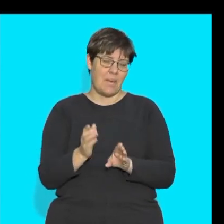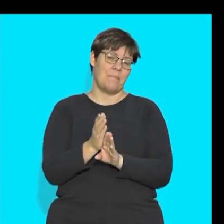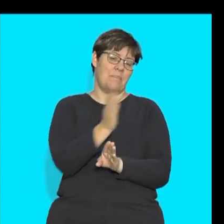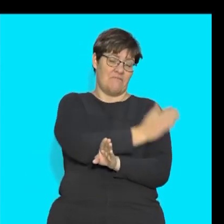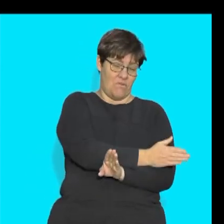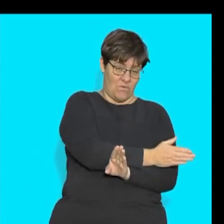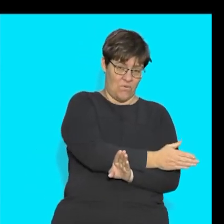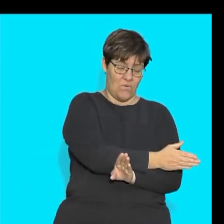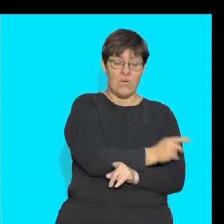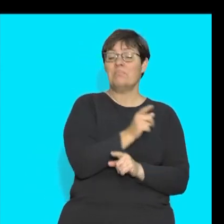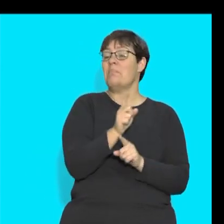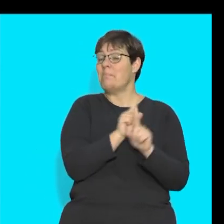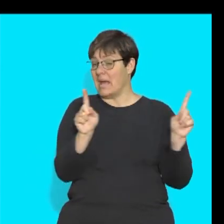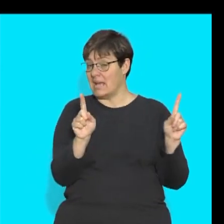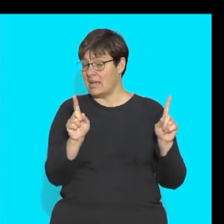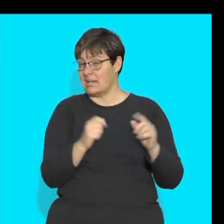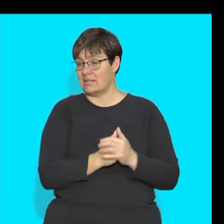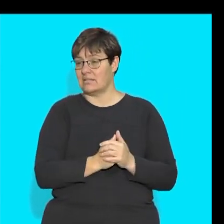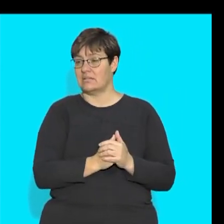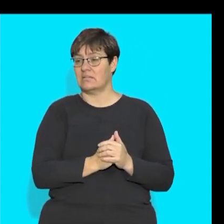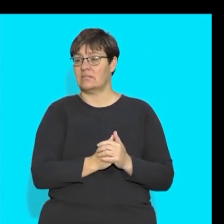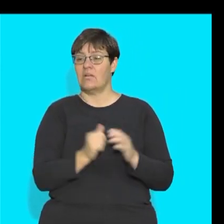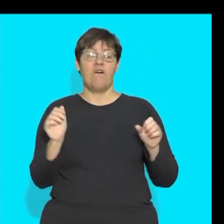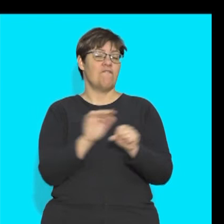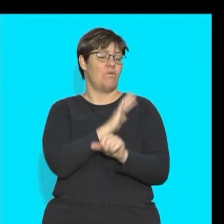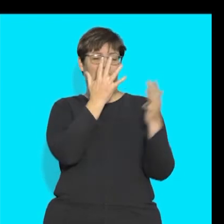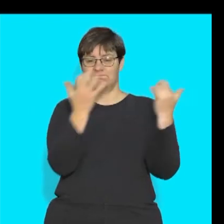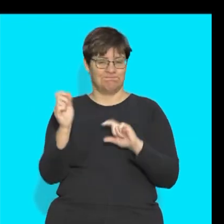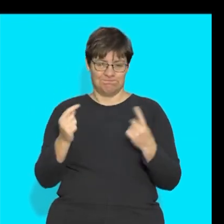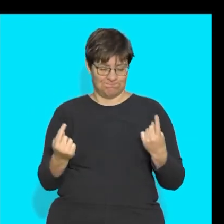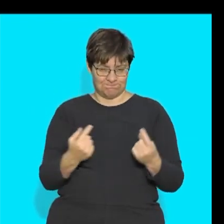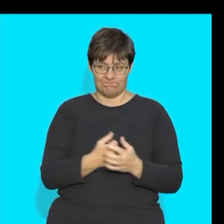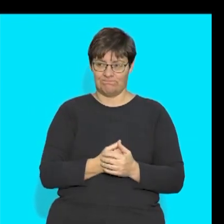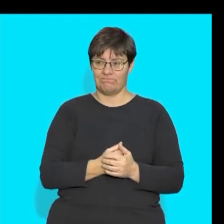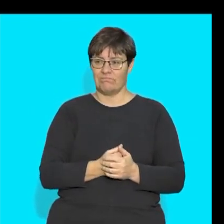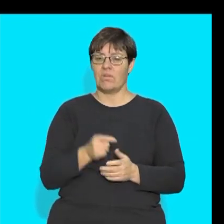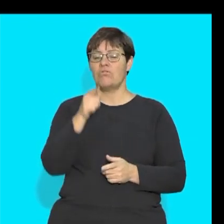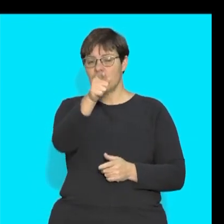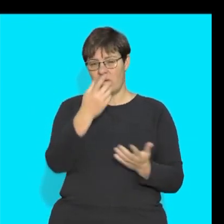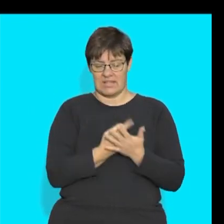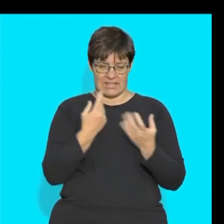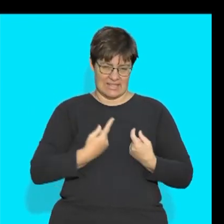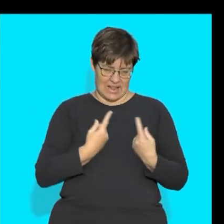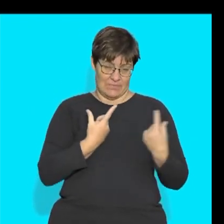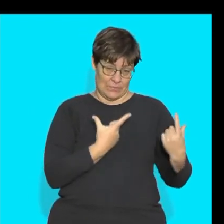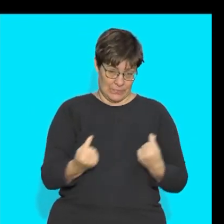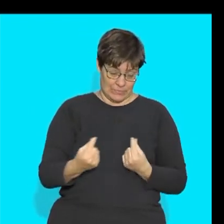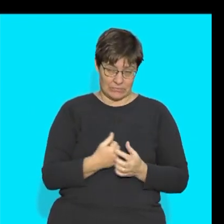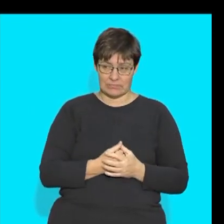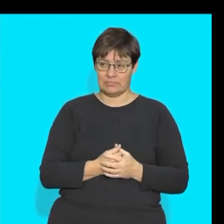did just now, except, and I'm not going to do the whole calculation. This is for you to work